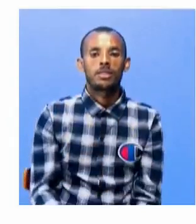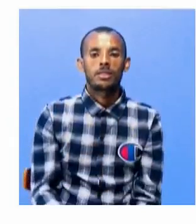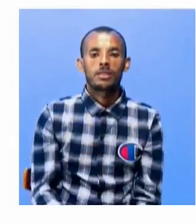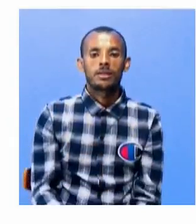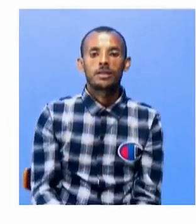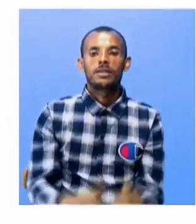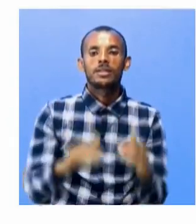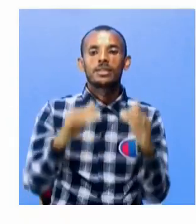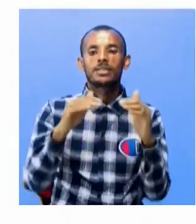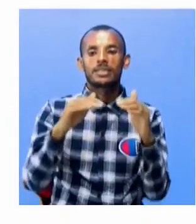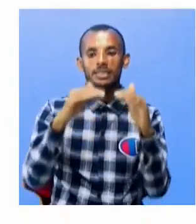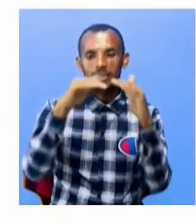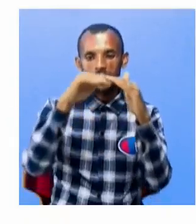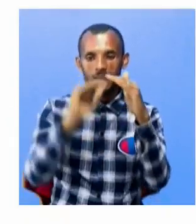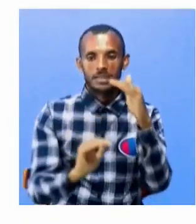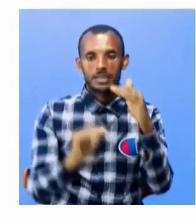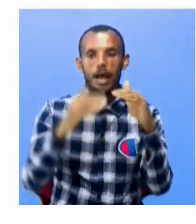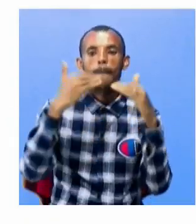The decreased amount